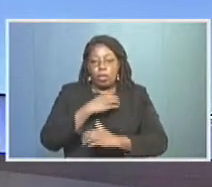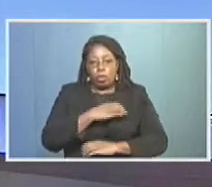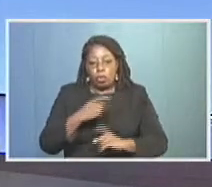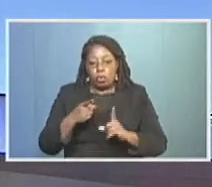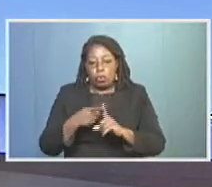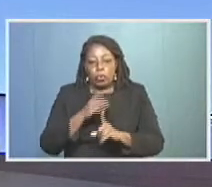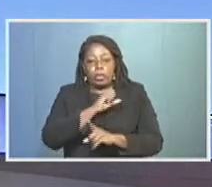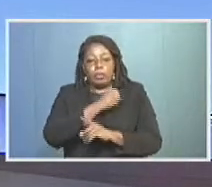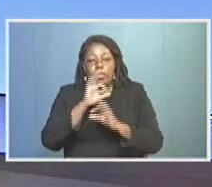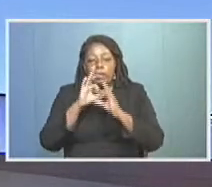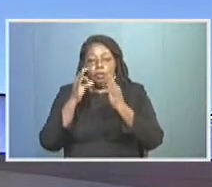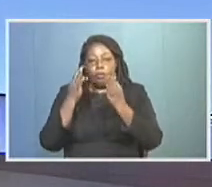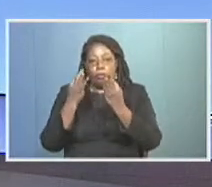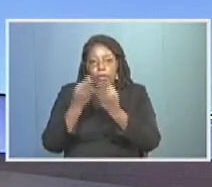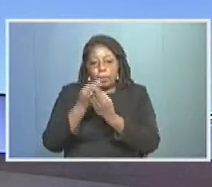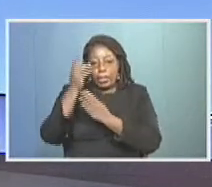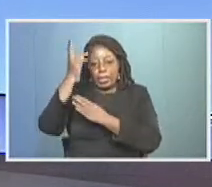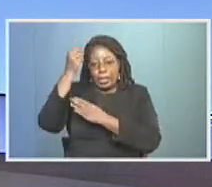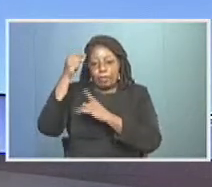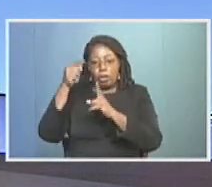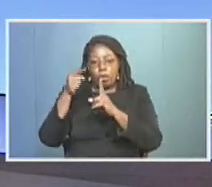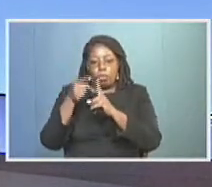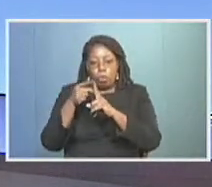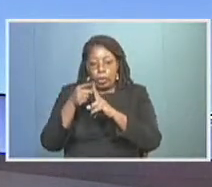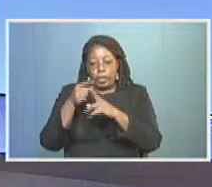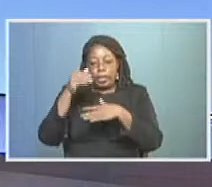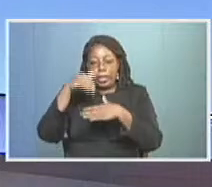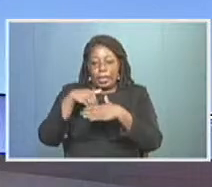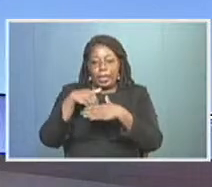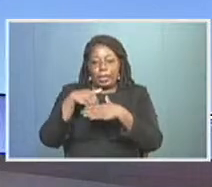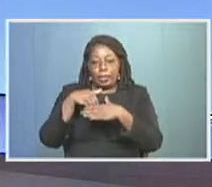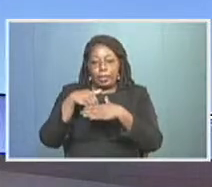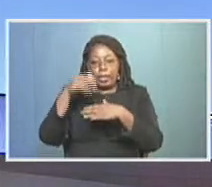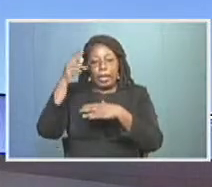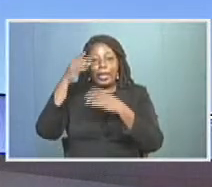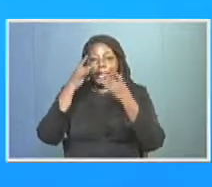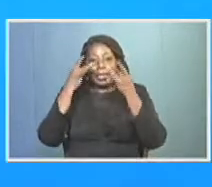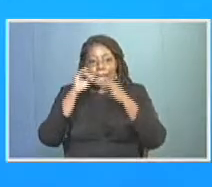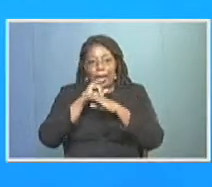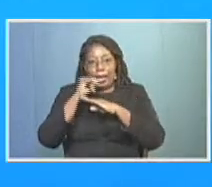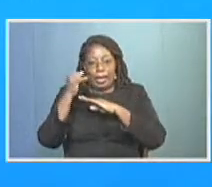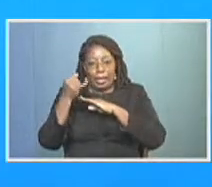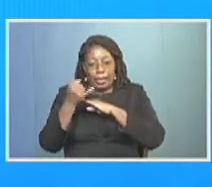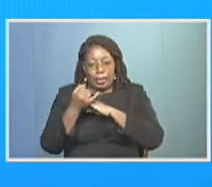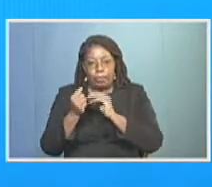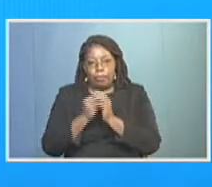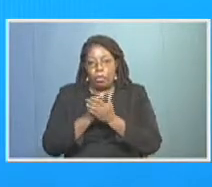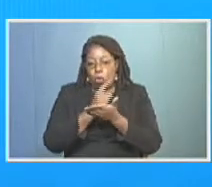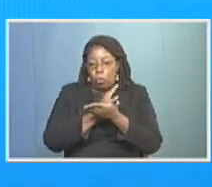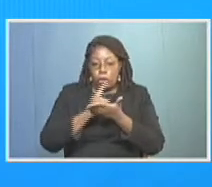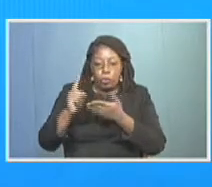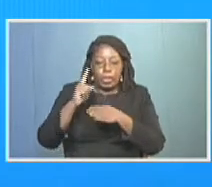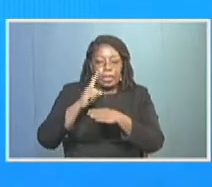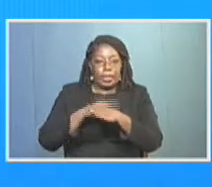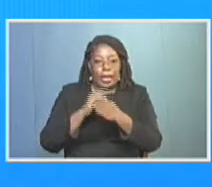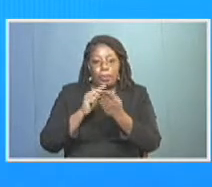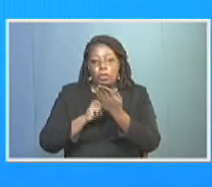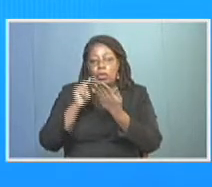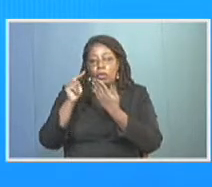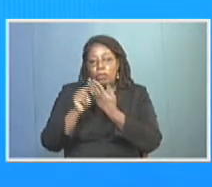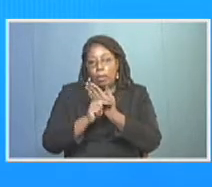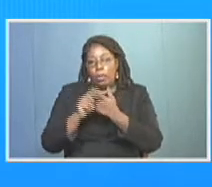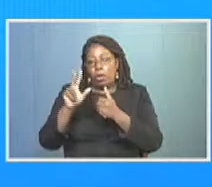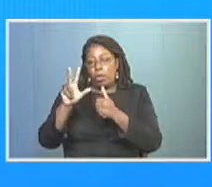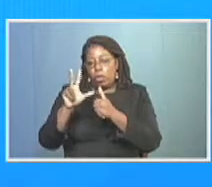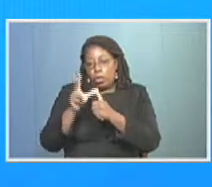Smith's family and the Devil's Point community in Cat Island. Well, within the 1 week period of November 3rd